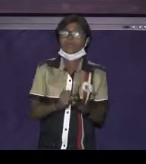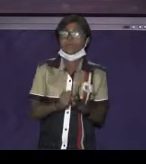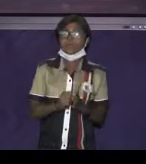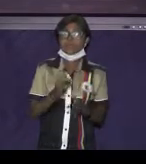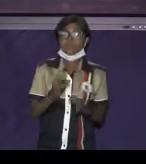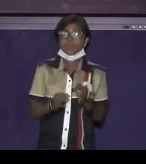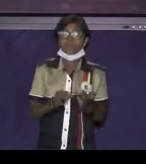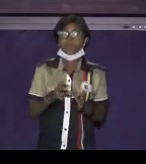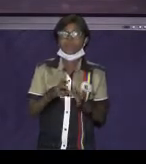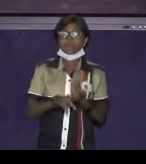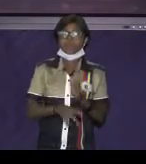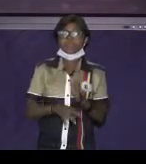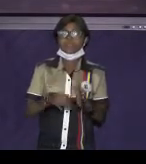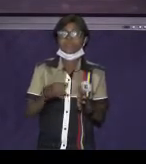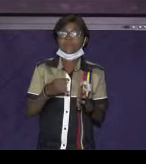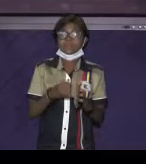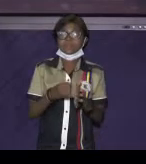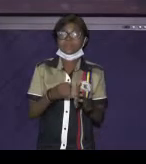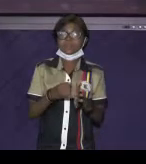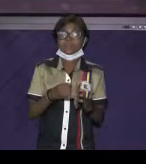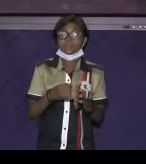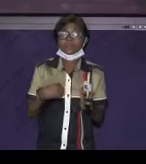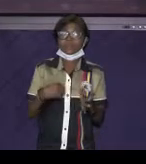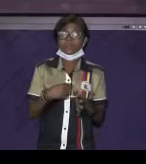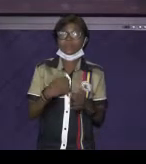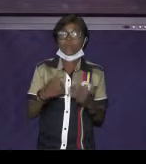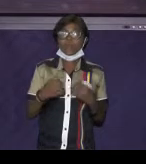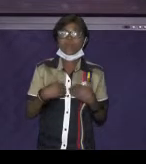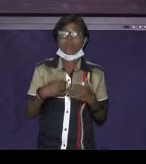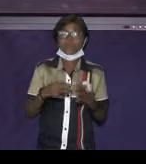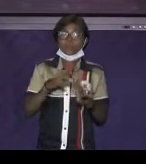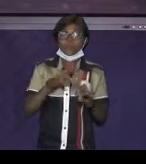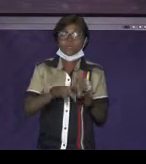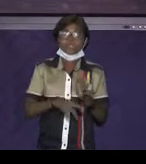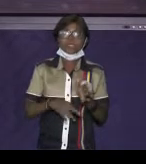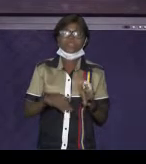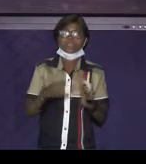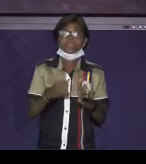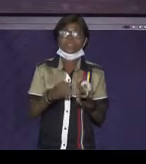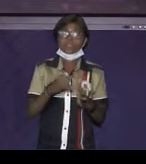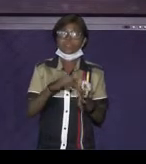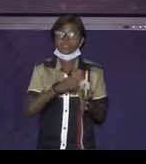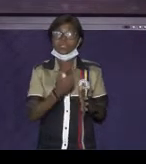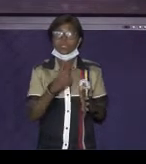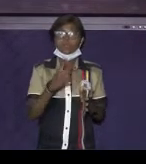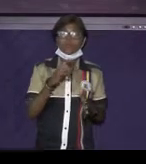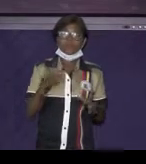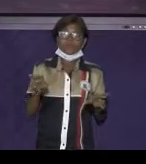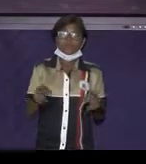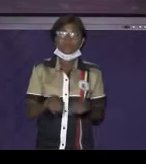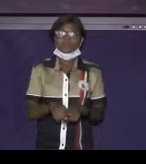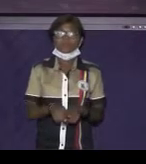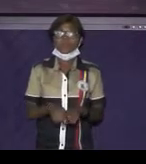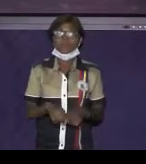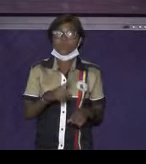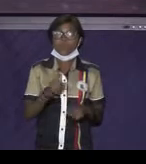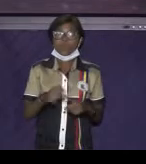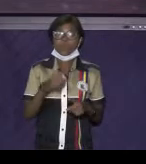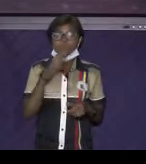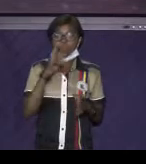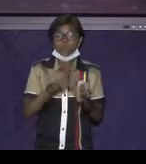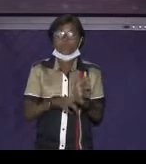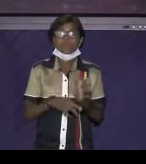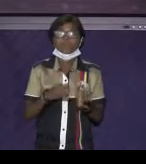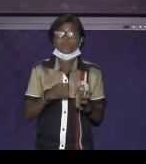Now, if we reduce this to 1 second, we have to reduce this likewise. But in this ratio, and when we are reducing in